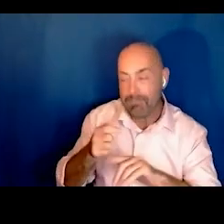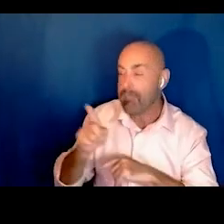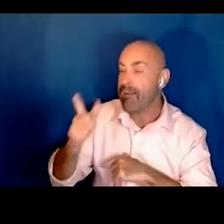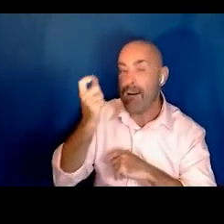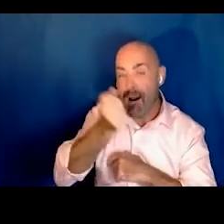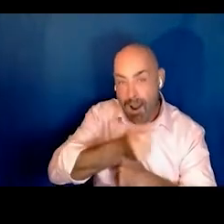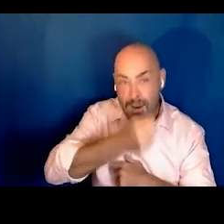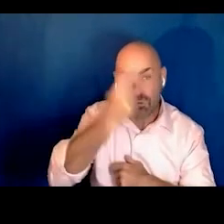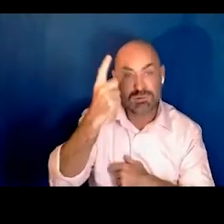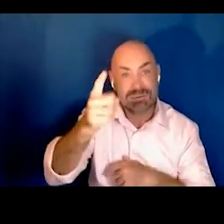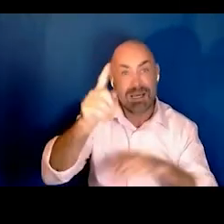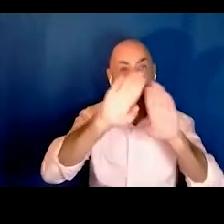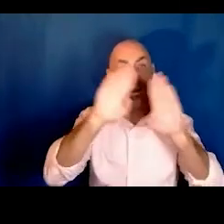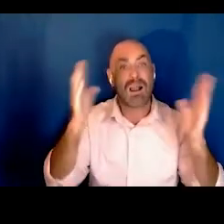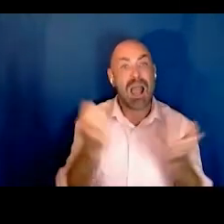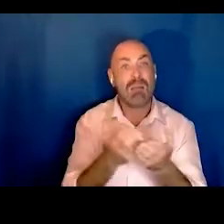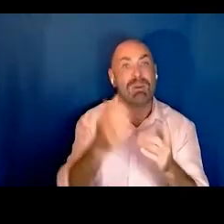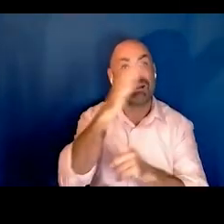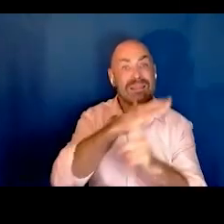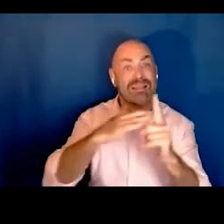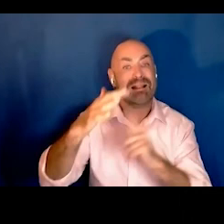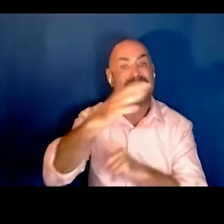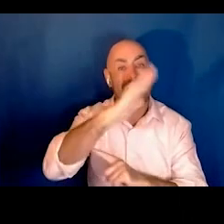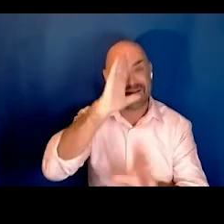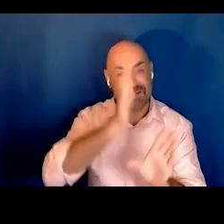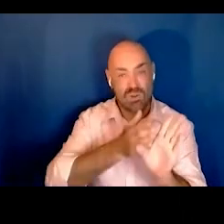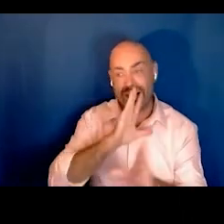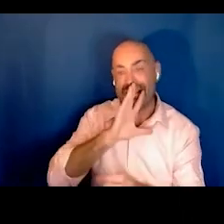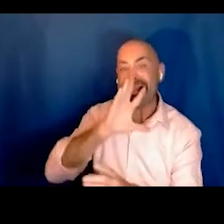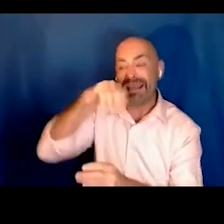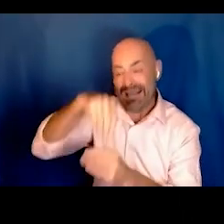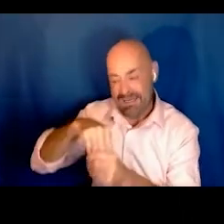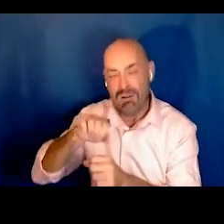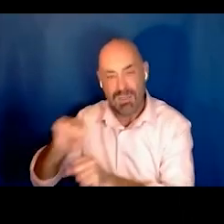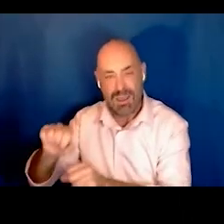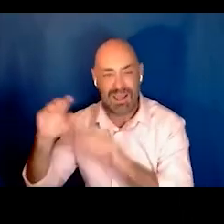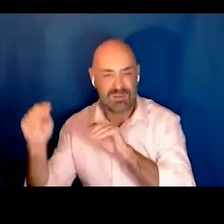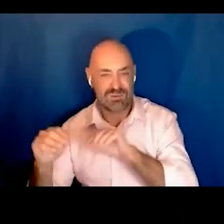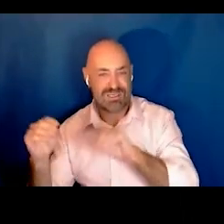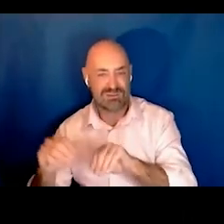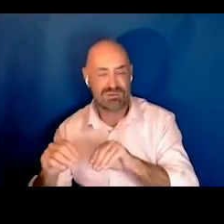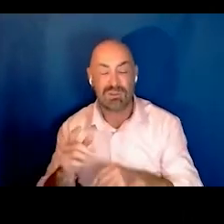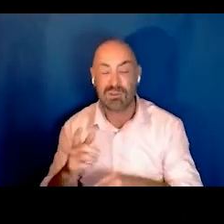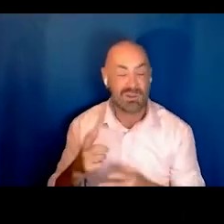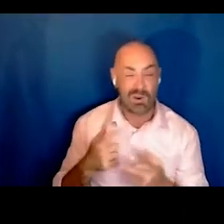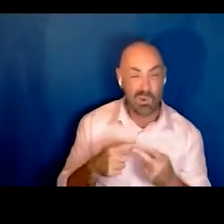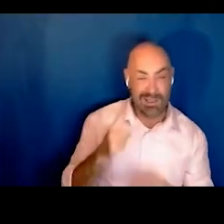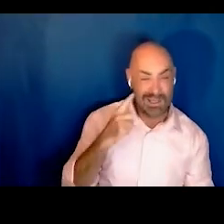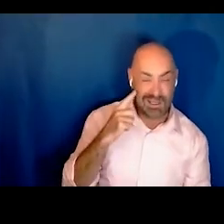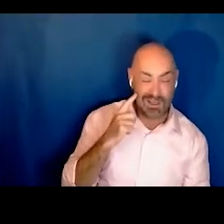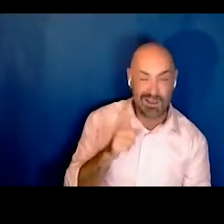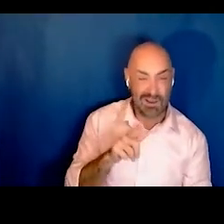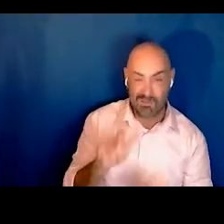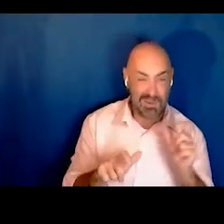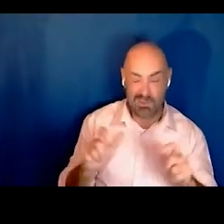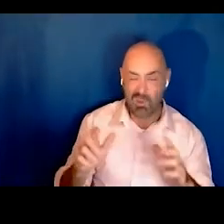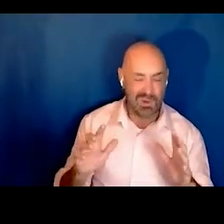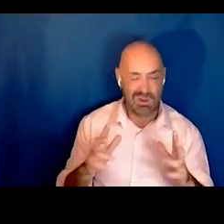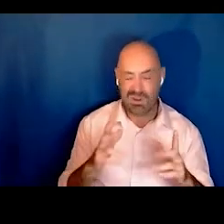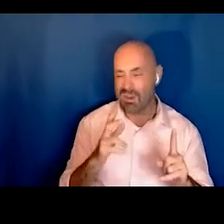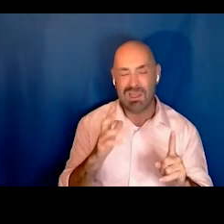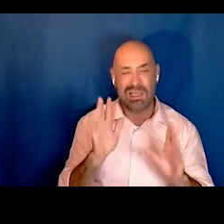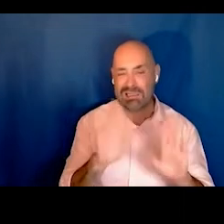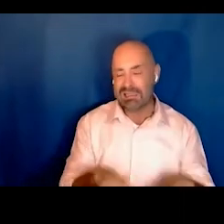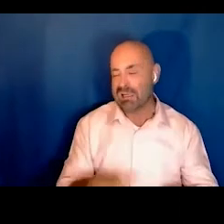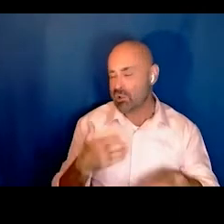climate psychology is embedded in climate-related education. Because otherwise what we're hearing is people turning away from